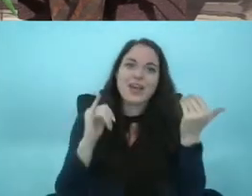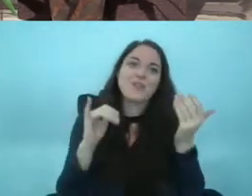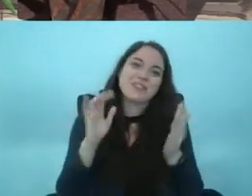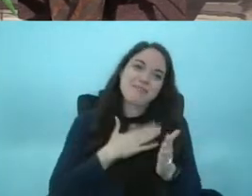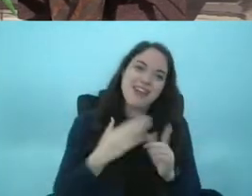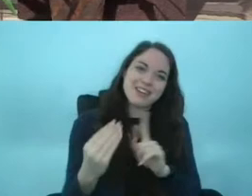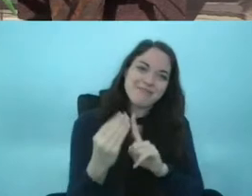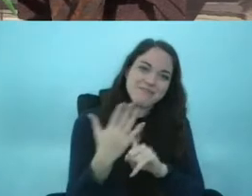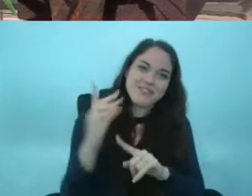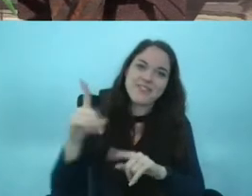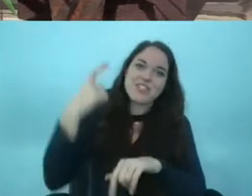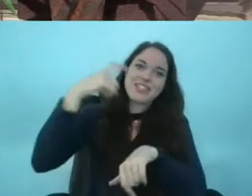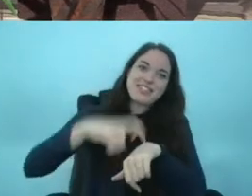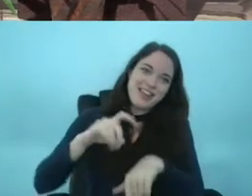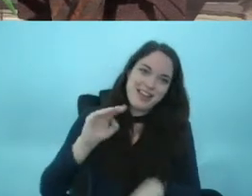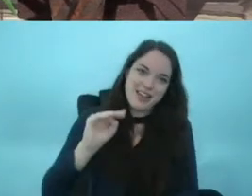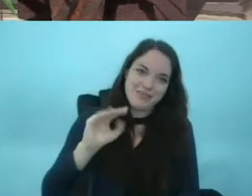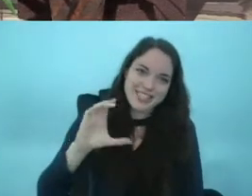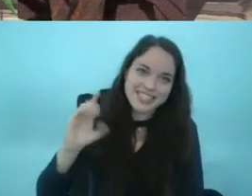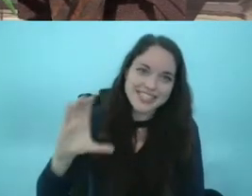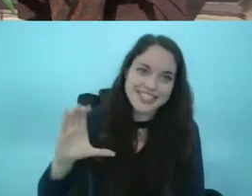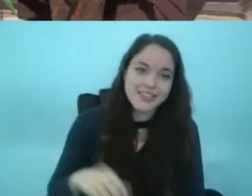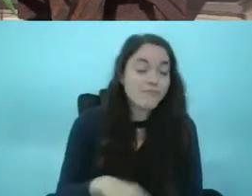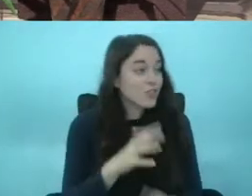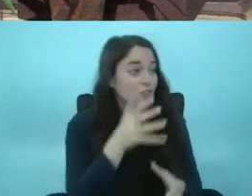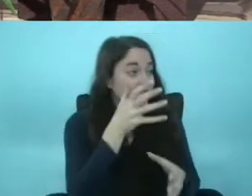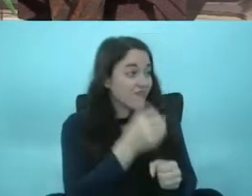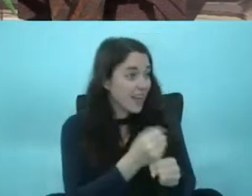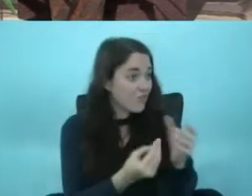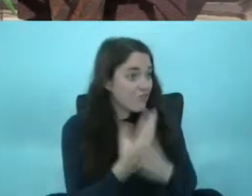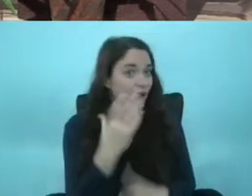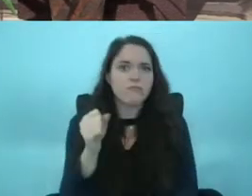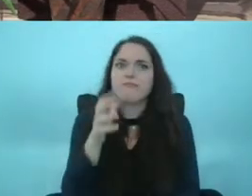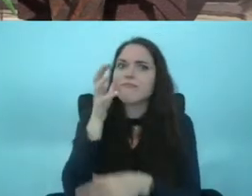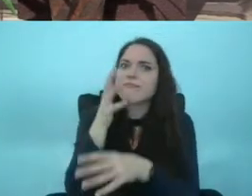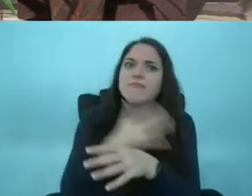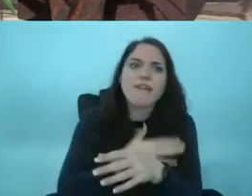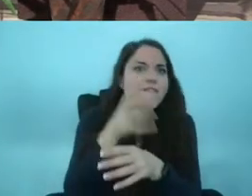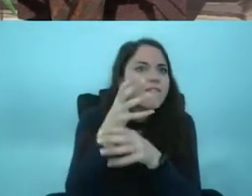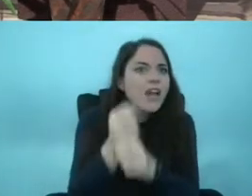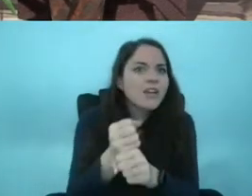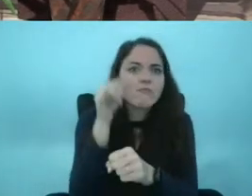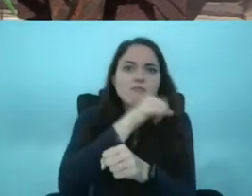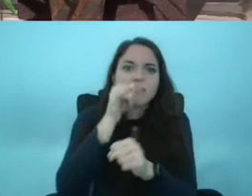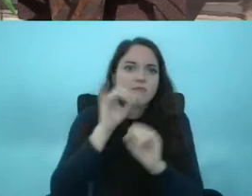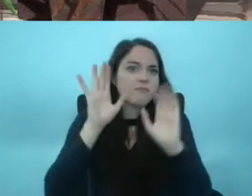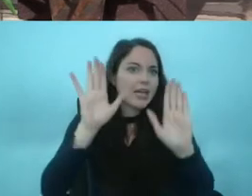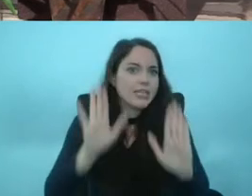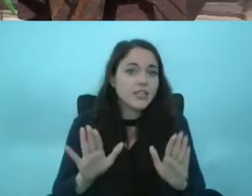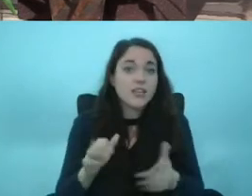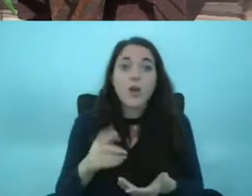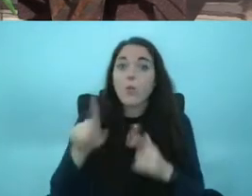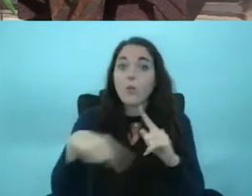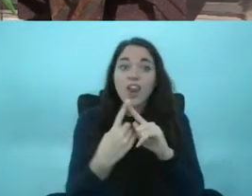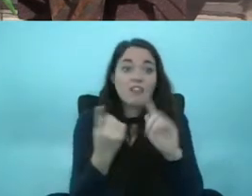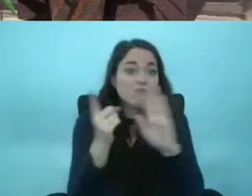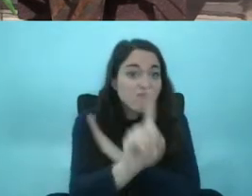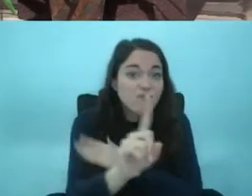faith grown? My faith is tremendous, because when I came here, I didn't believe there was a God that worked.